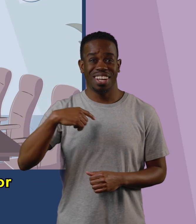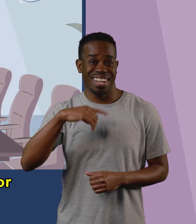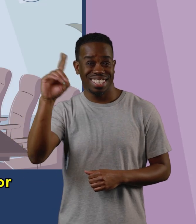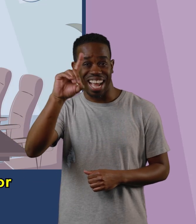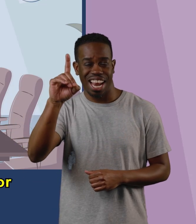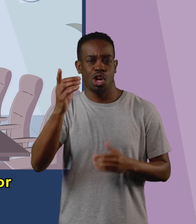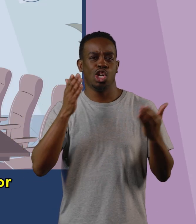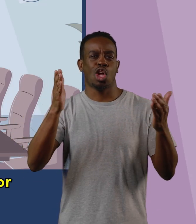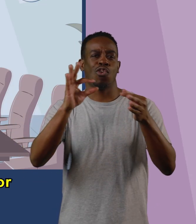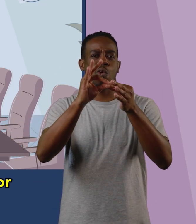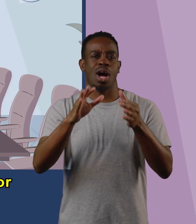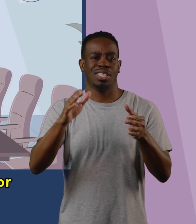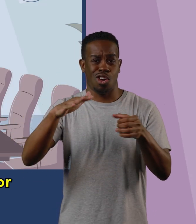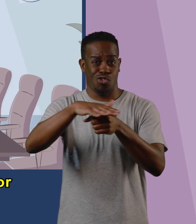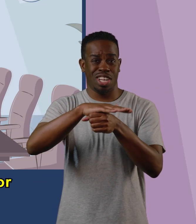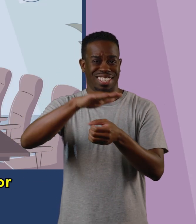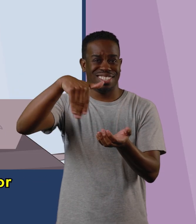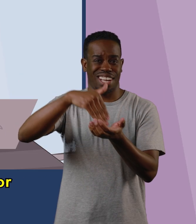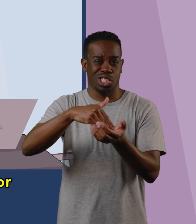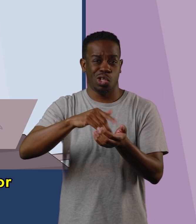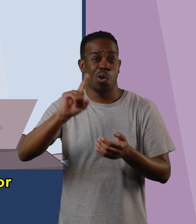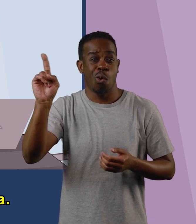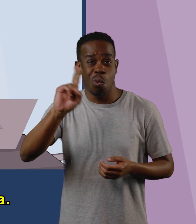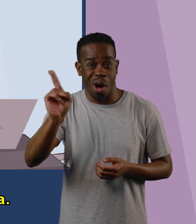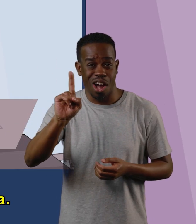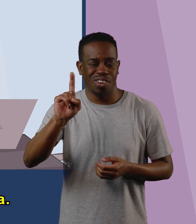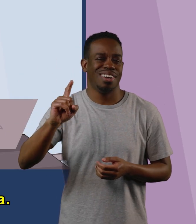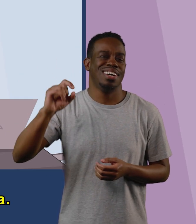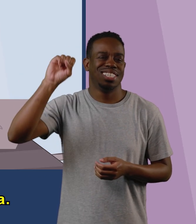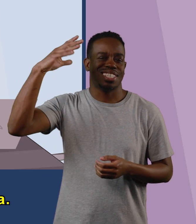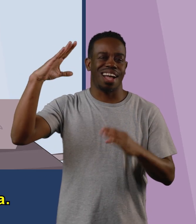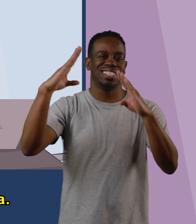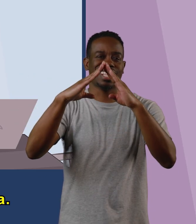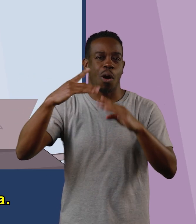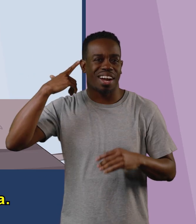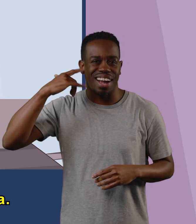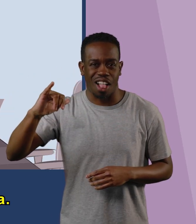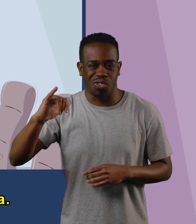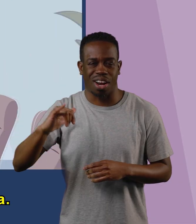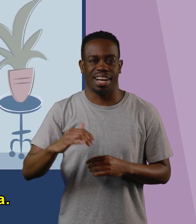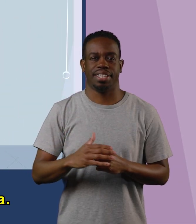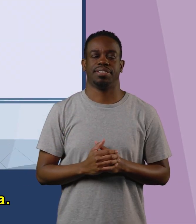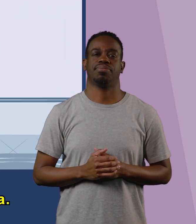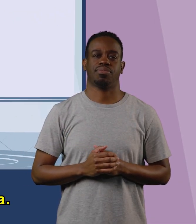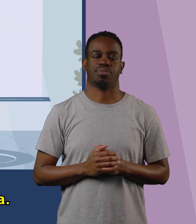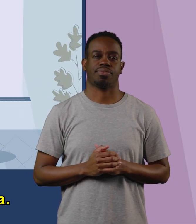Hello, I'm Danny, a service coordinator at the Regional Center here in Sunnytown, California.